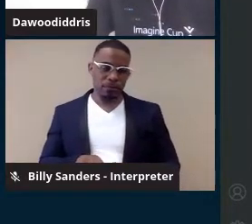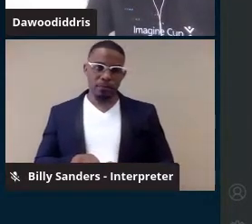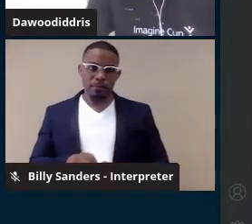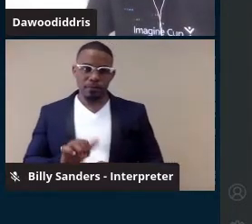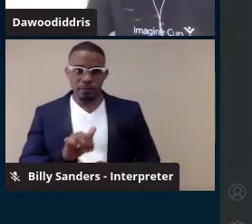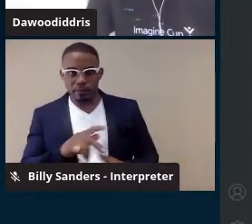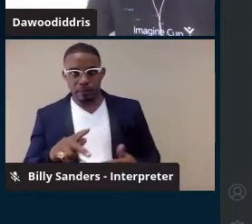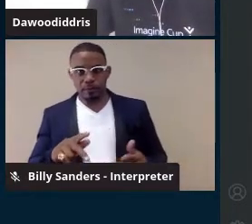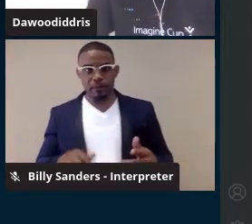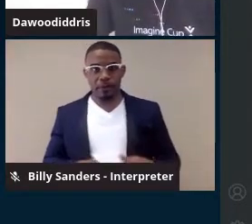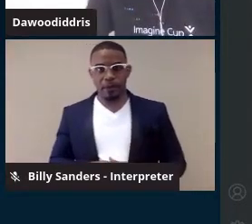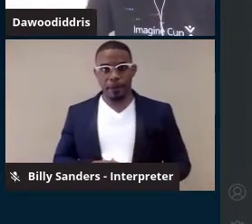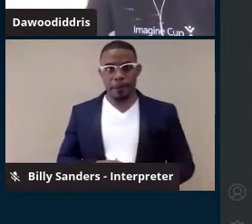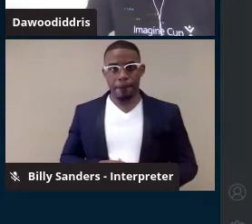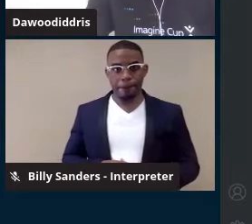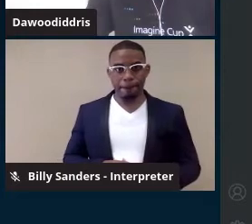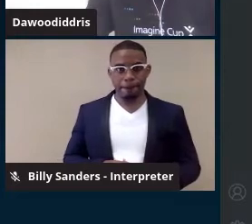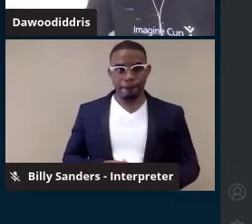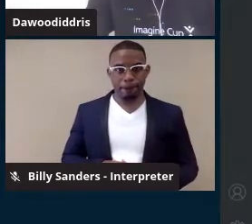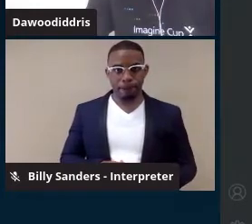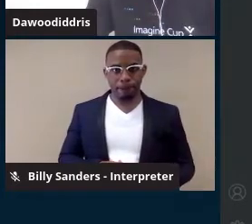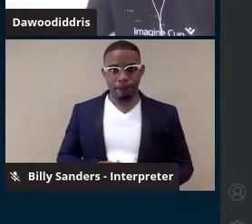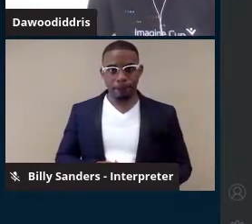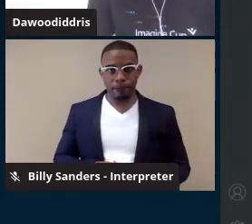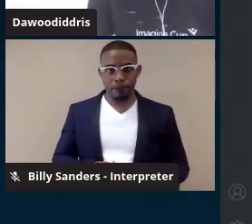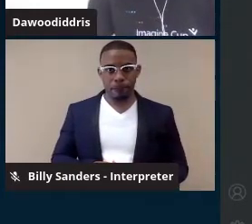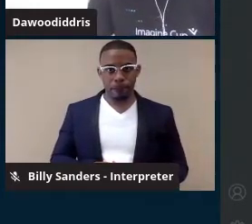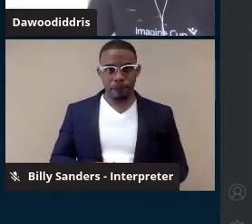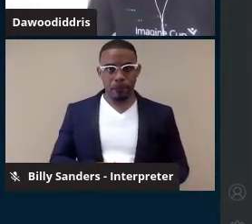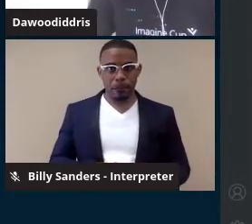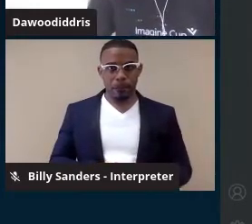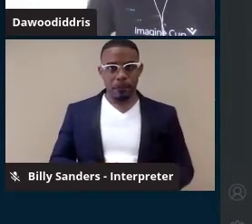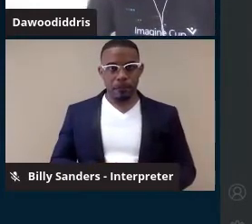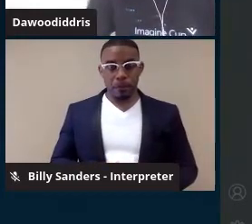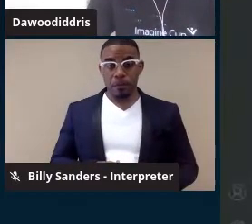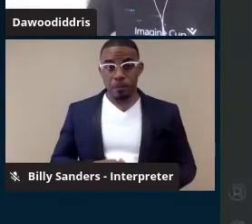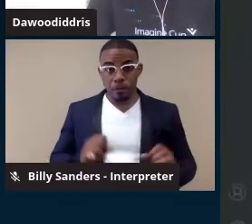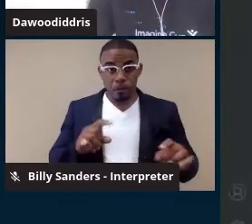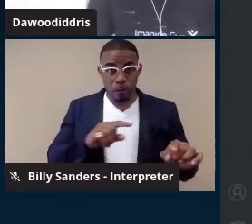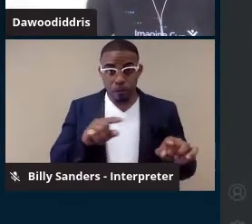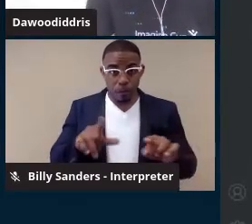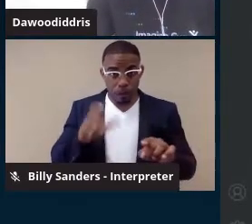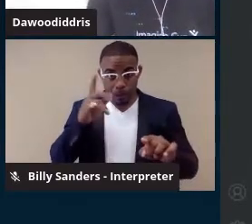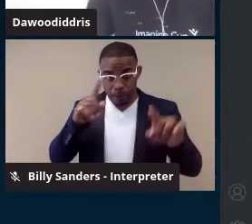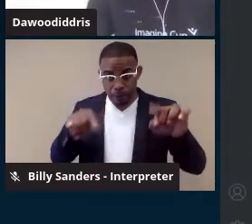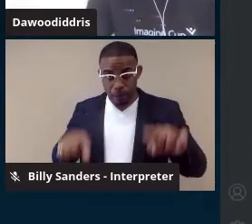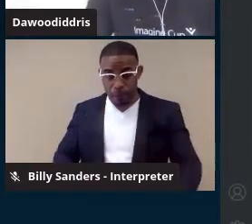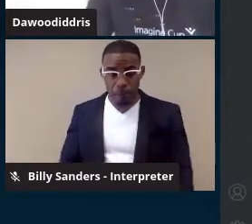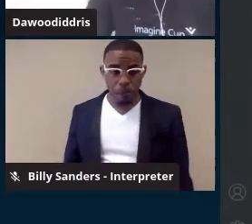application. Okay, let me try not to mess up this guy. Okay.